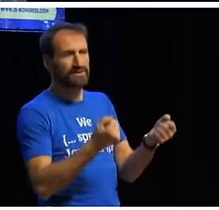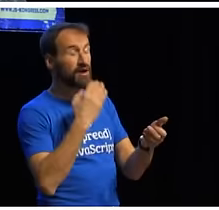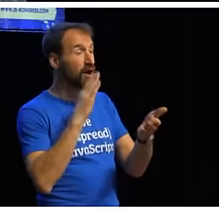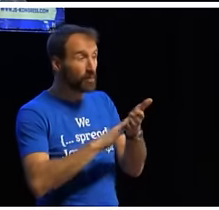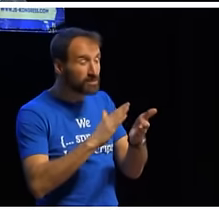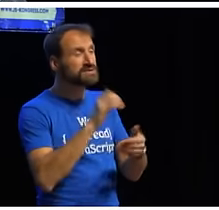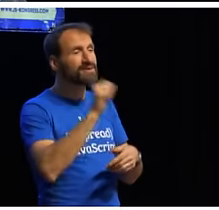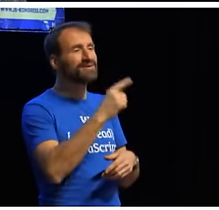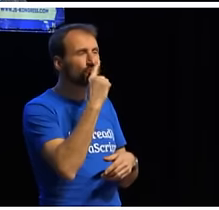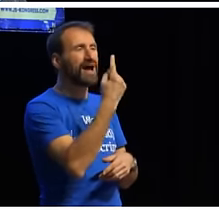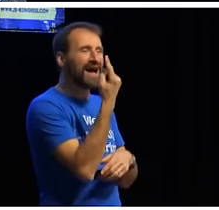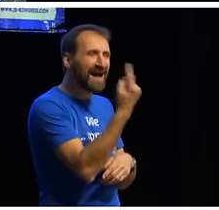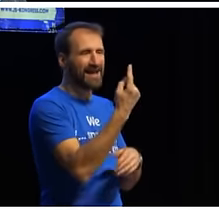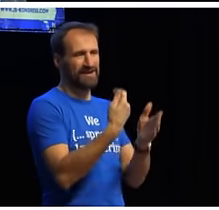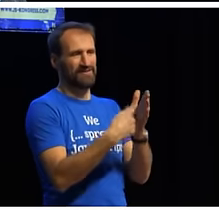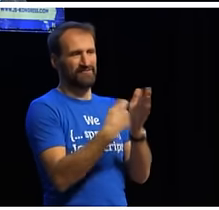value.